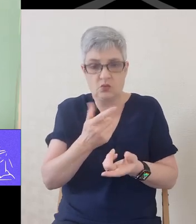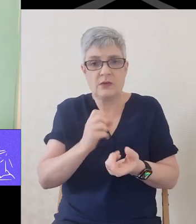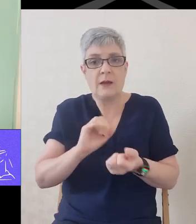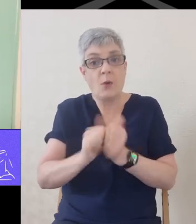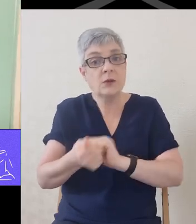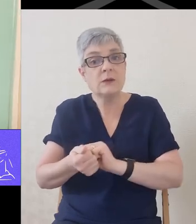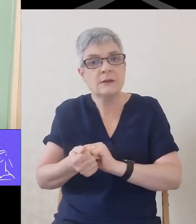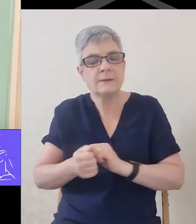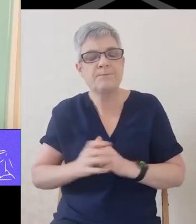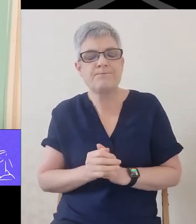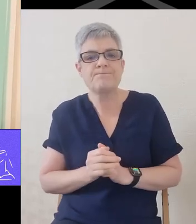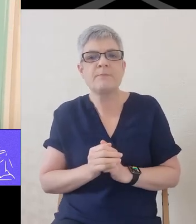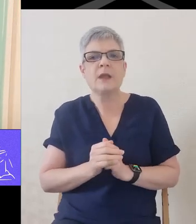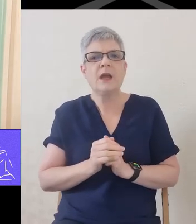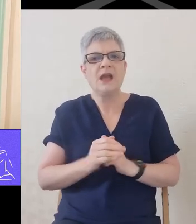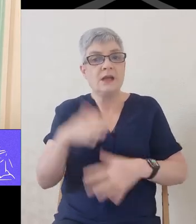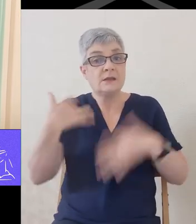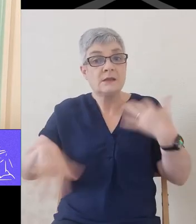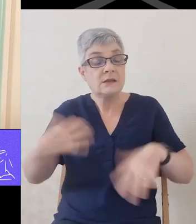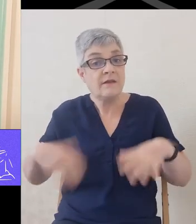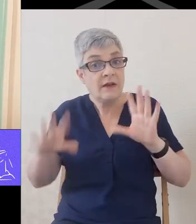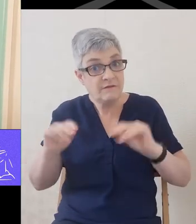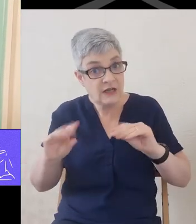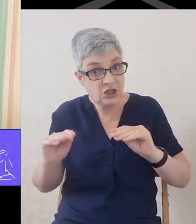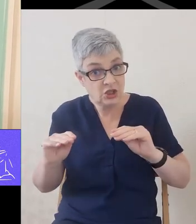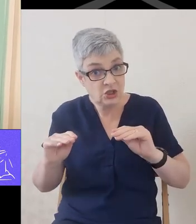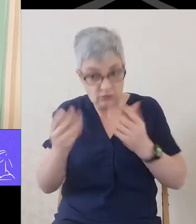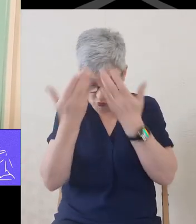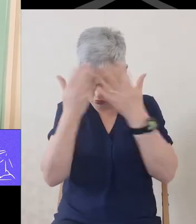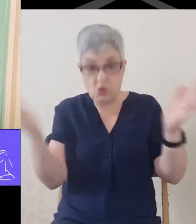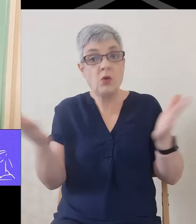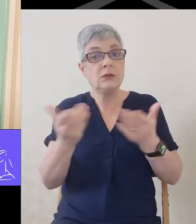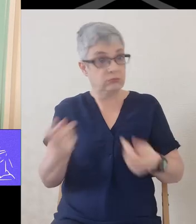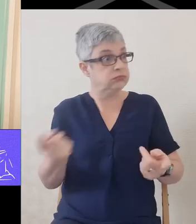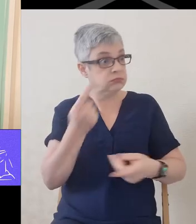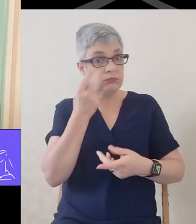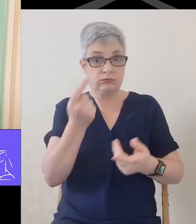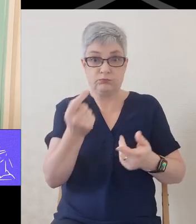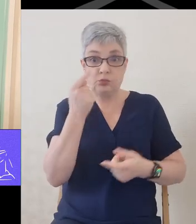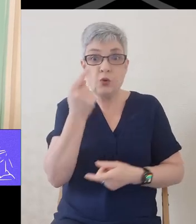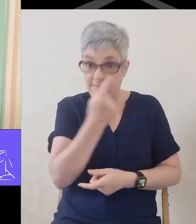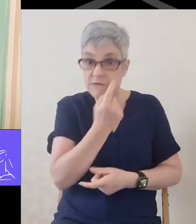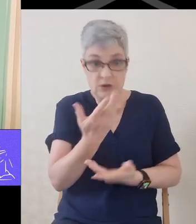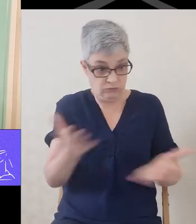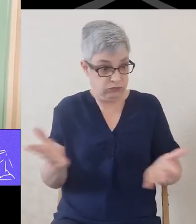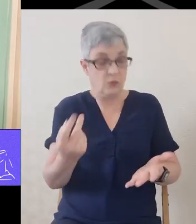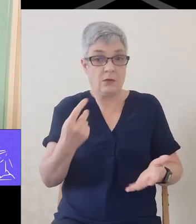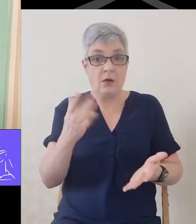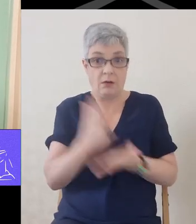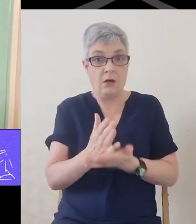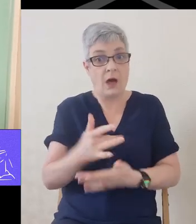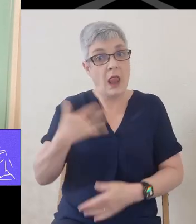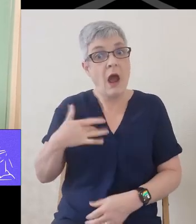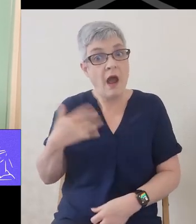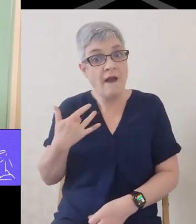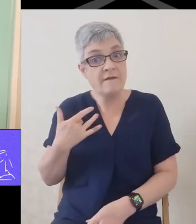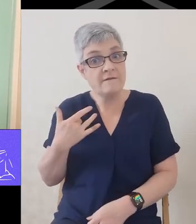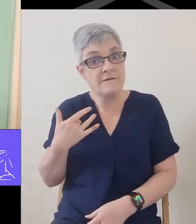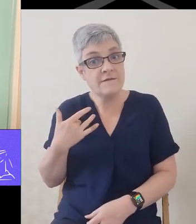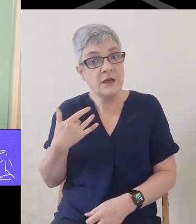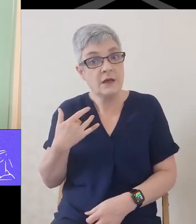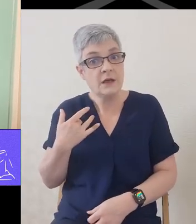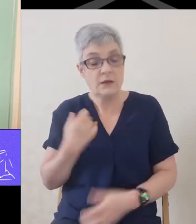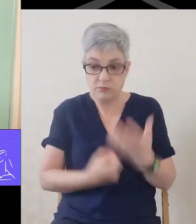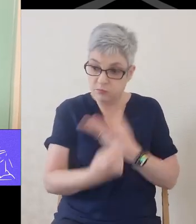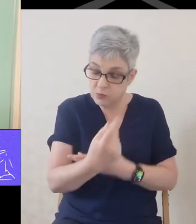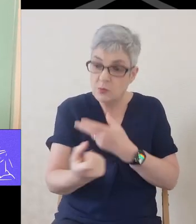After his suffering, he presented himself to them and gave many convincing proofs that he was alive. He